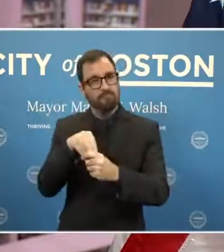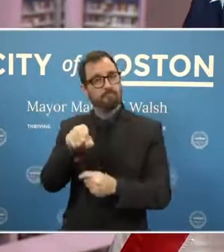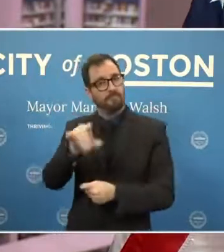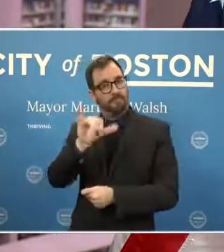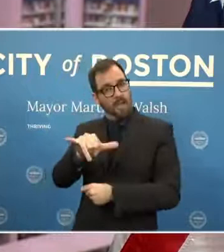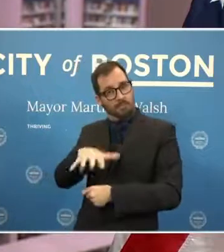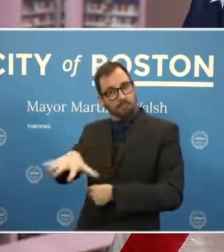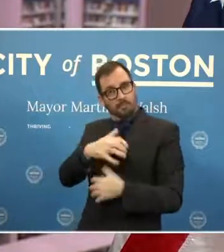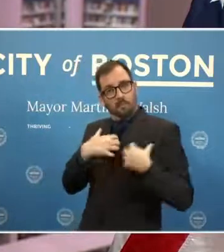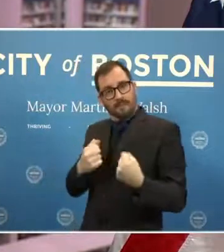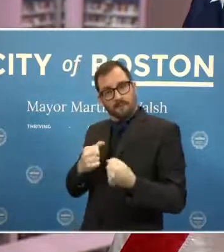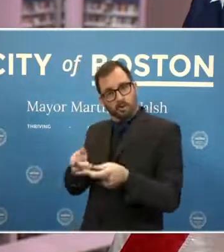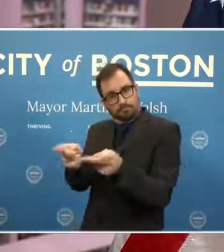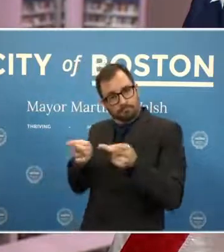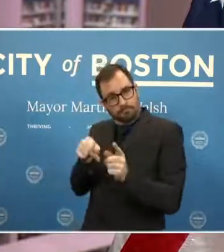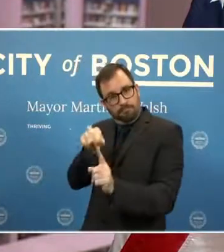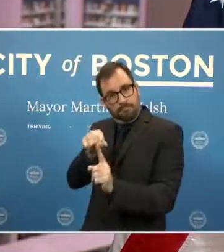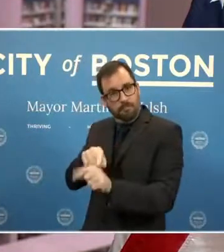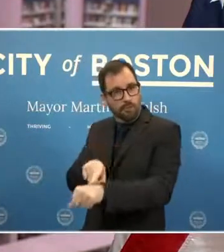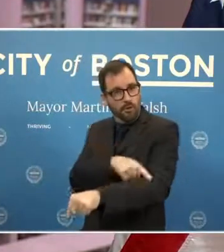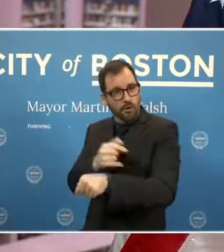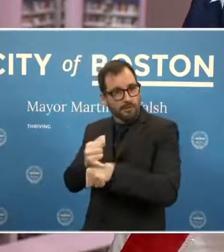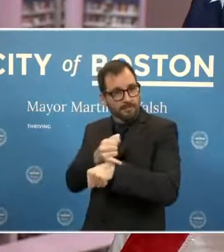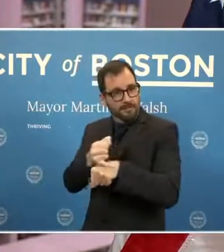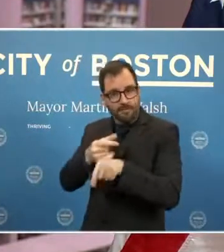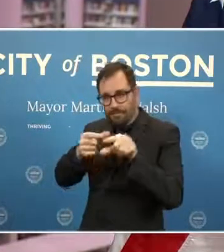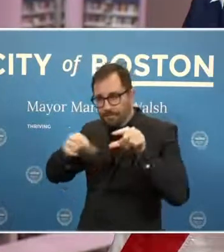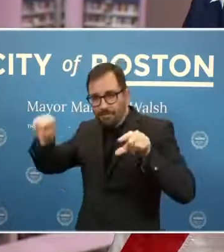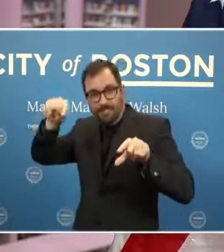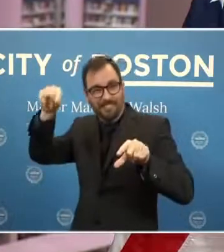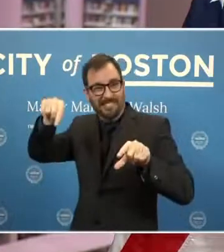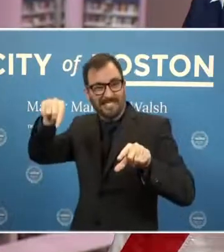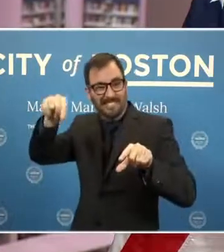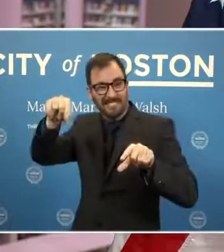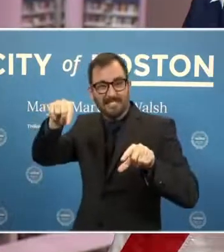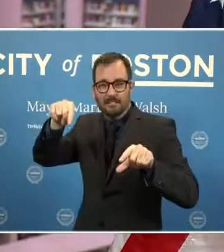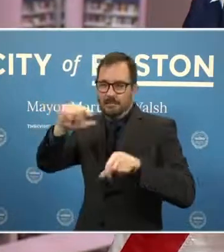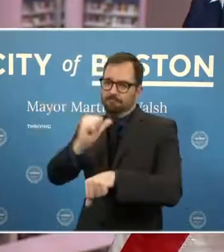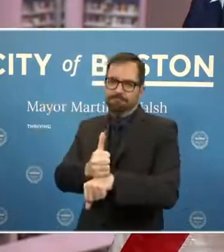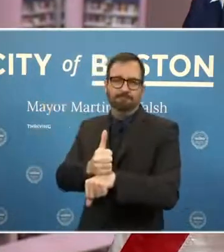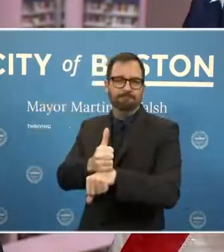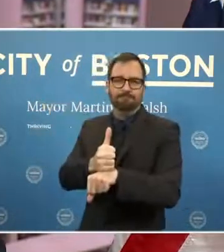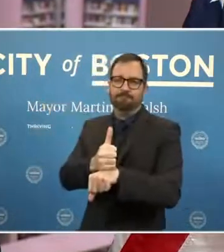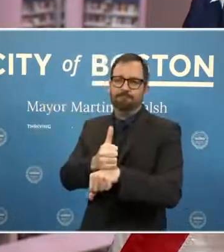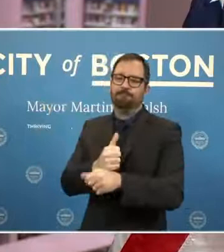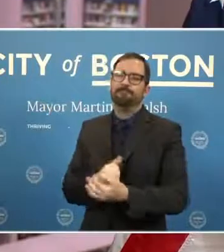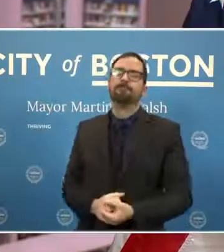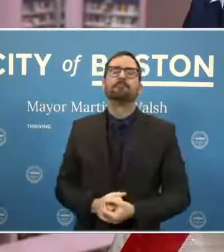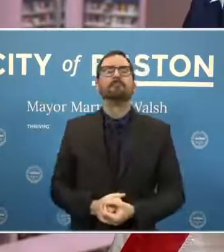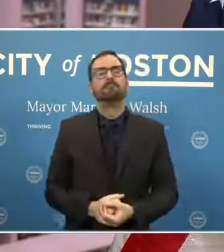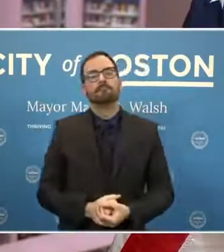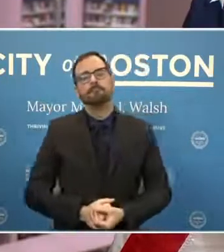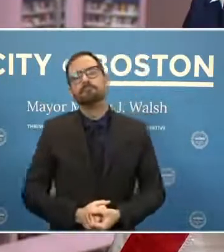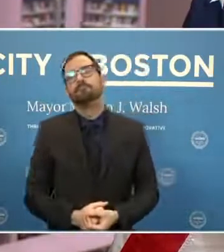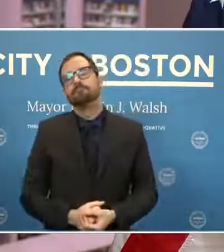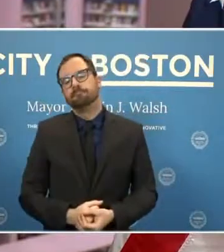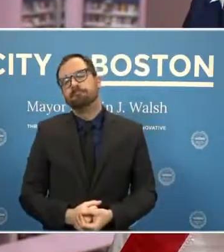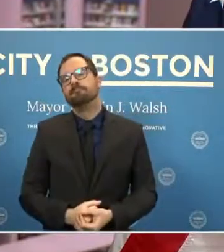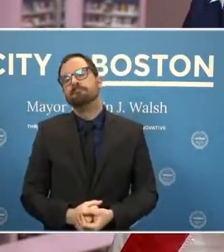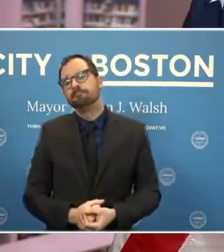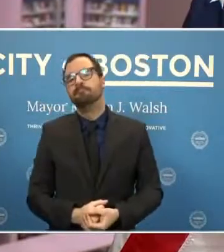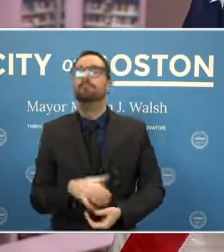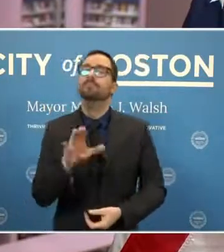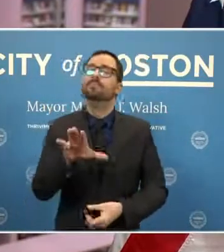This year, science guided our work. The climate crisis required the same decisive action. Based in facts, working